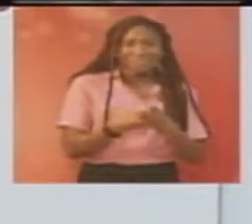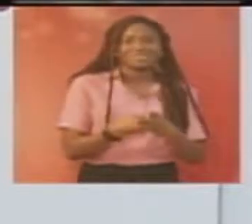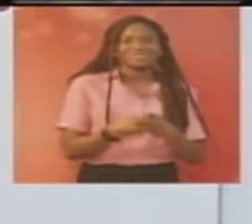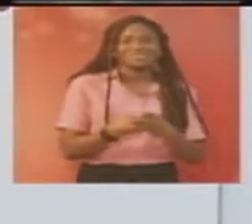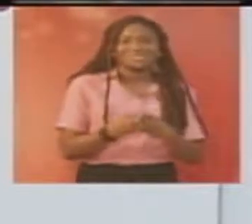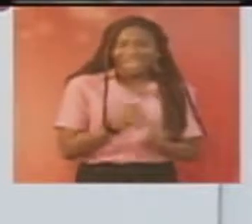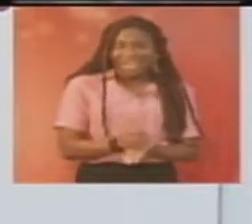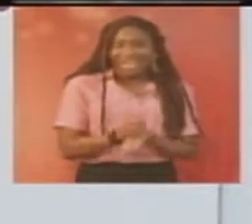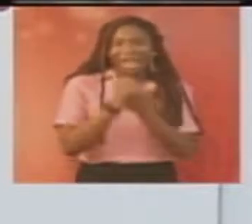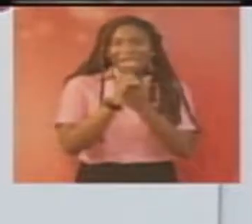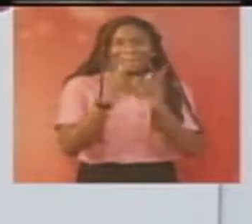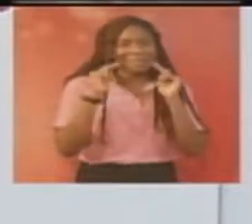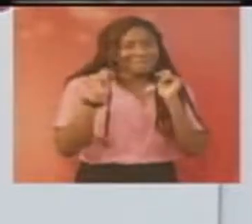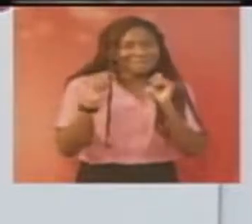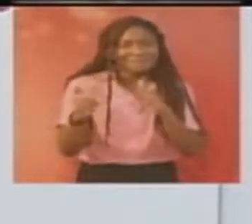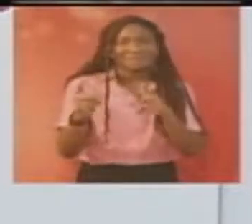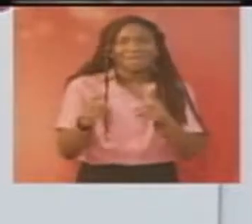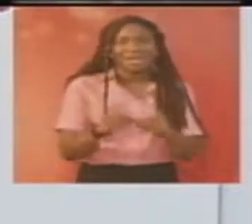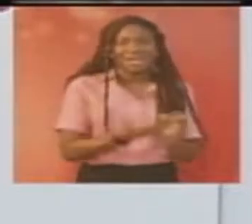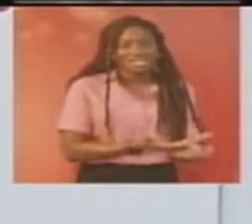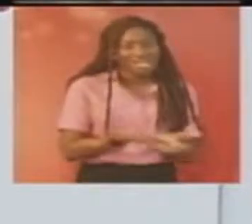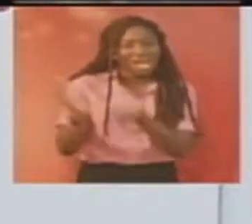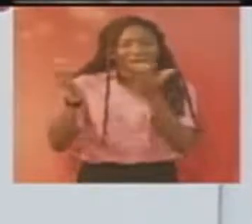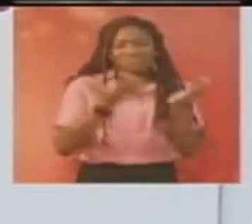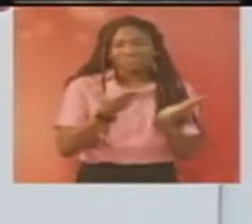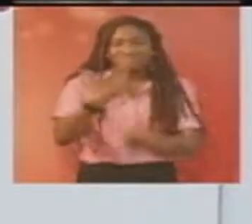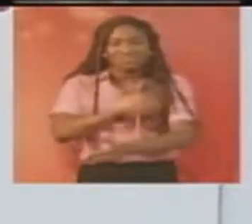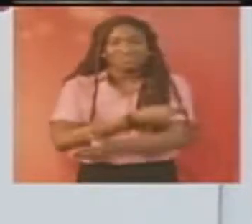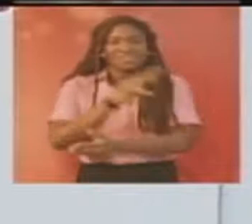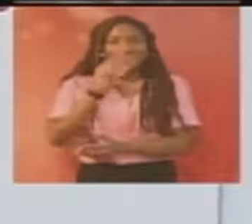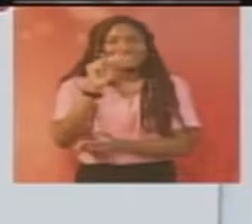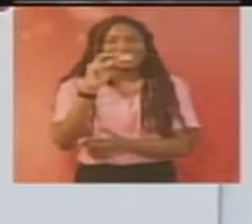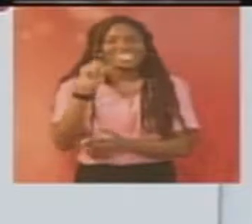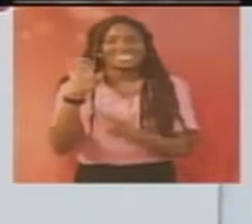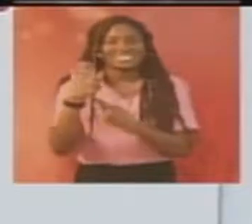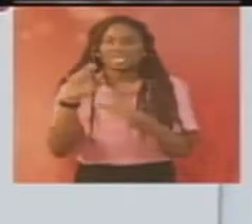help. And as I said, the last thing, everybody focused on the same thing. So